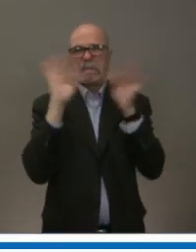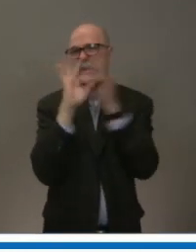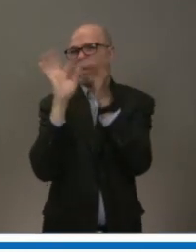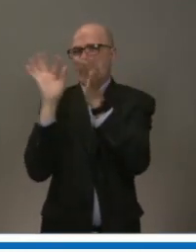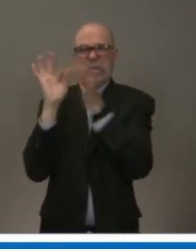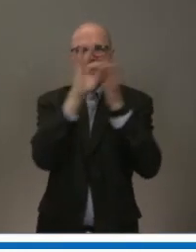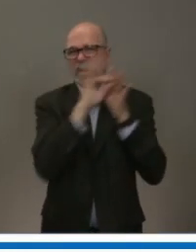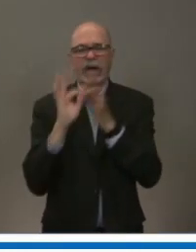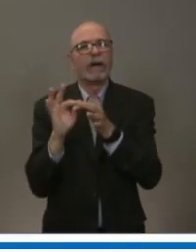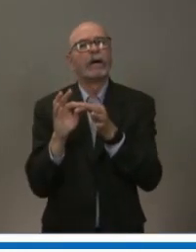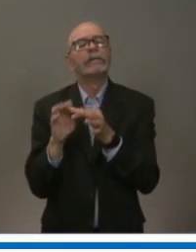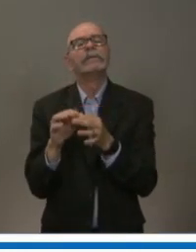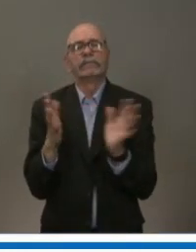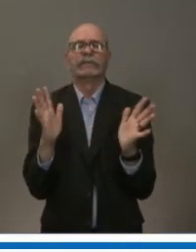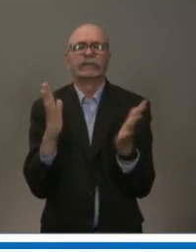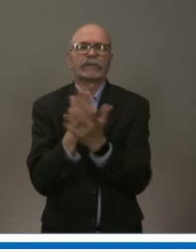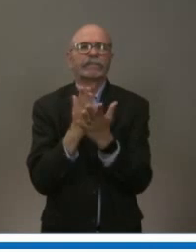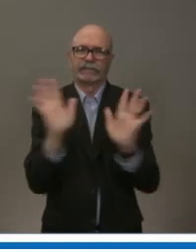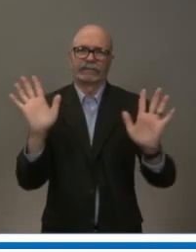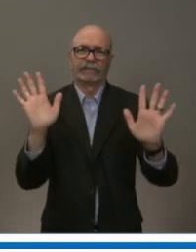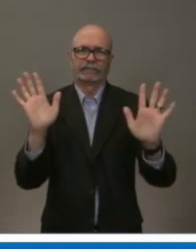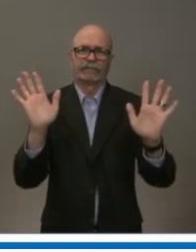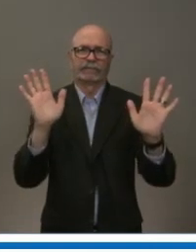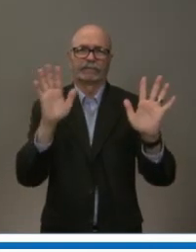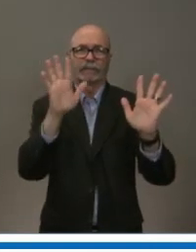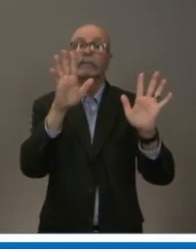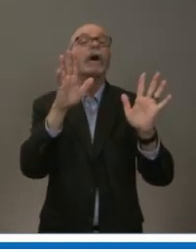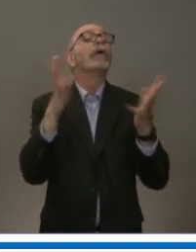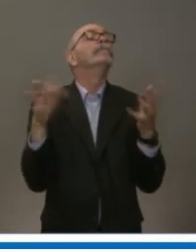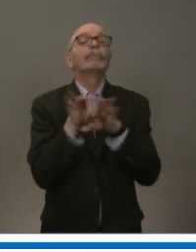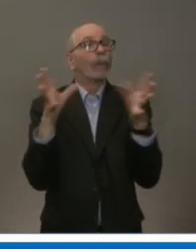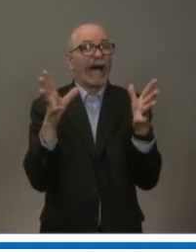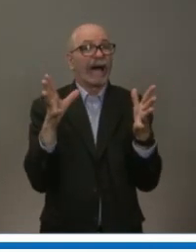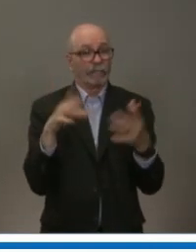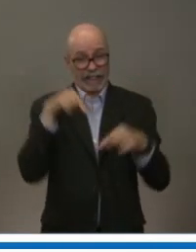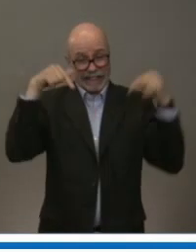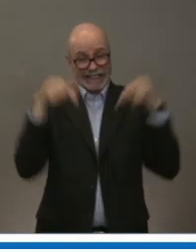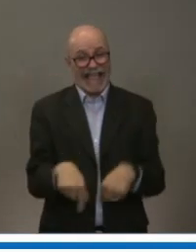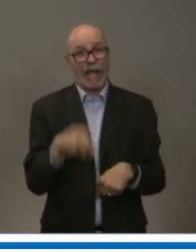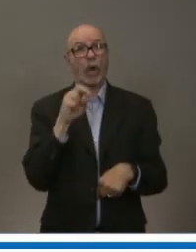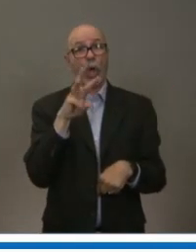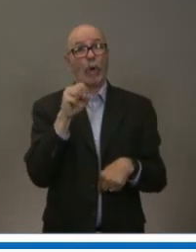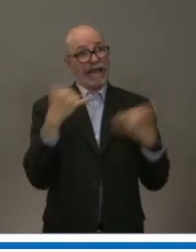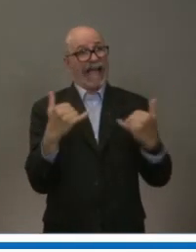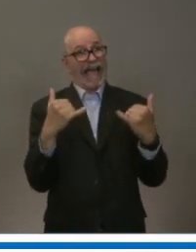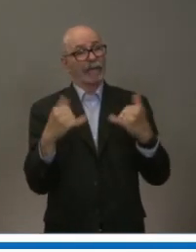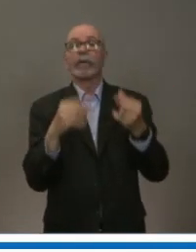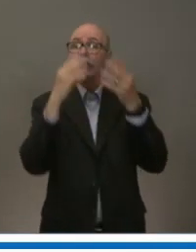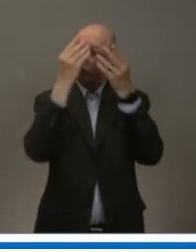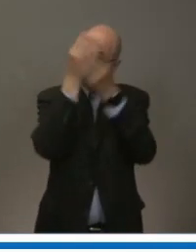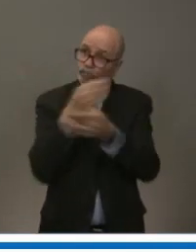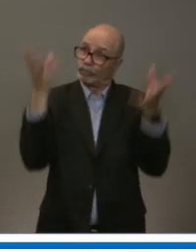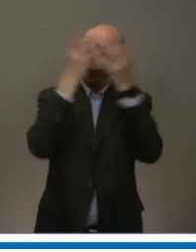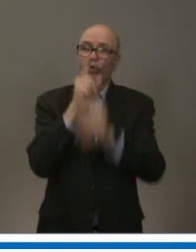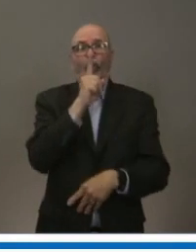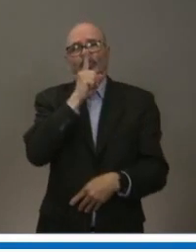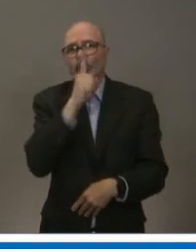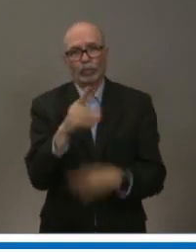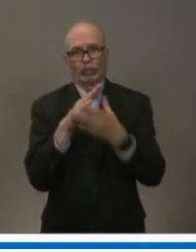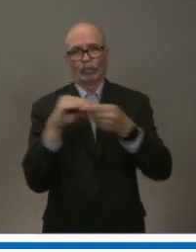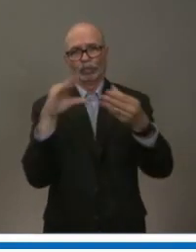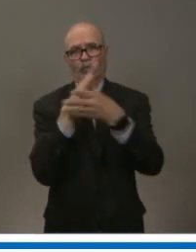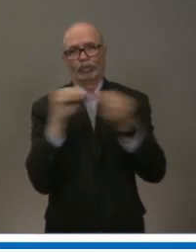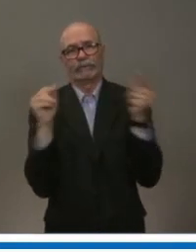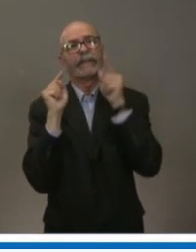this place, these daily briefings, as well as our online website where we have information as the source of truth around